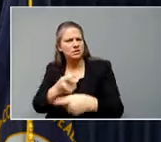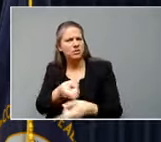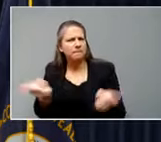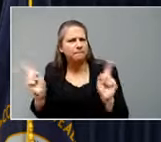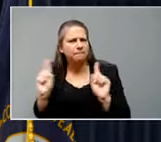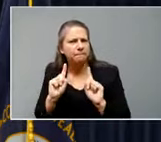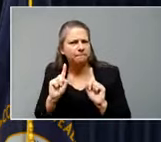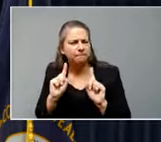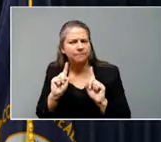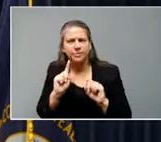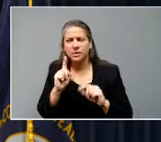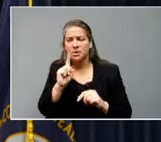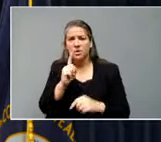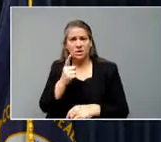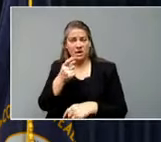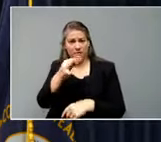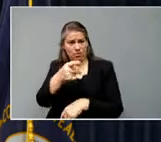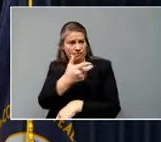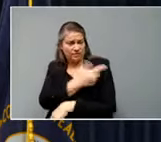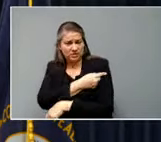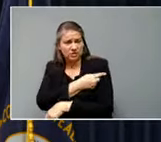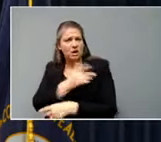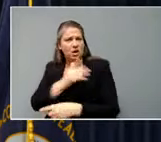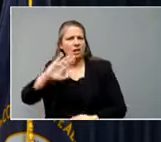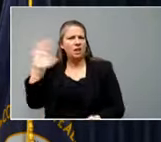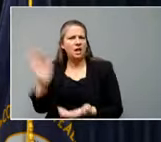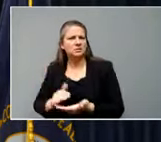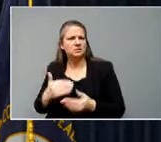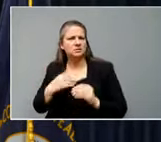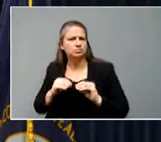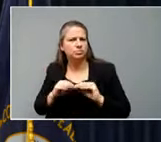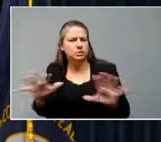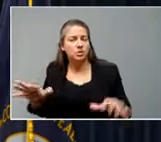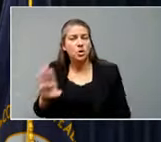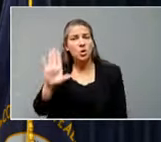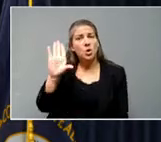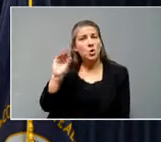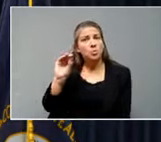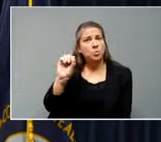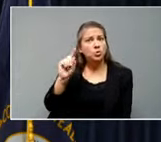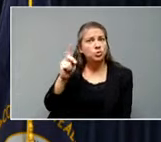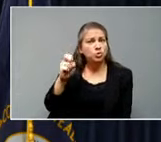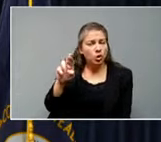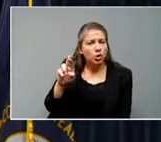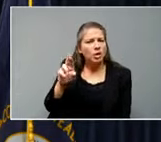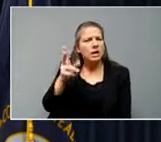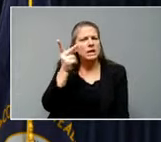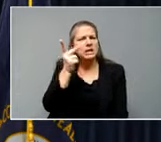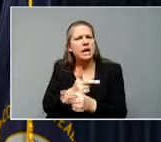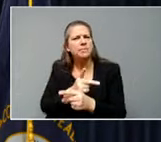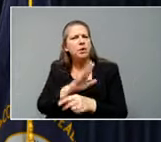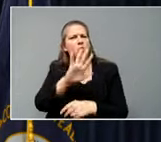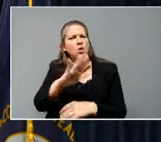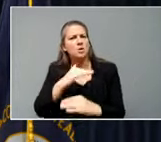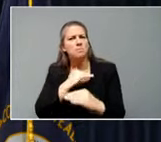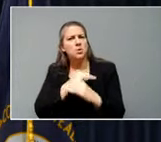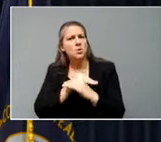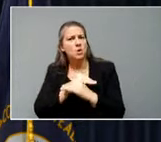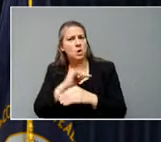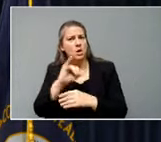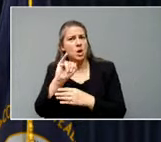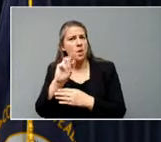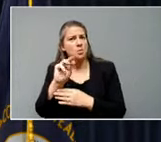is transmitted to them. Getting your booster keeps your level of immunity at a place where you are